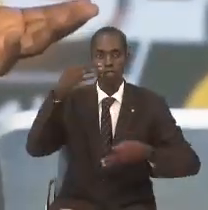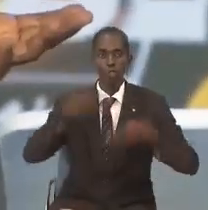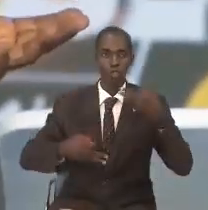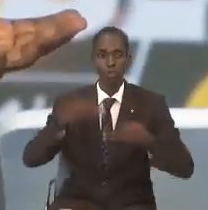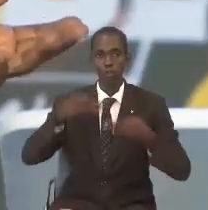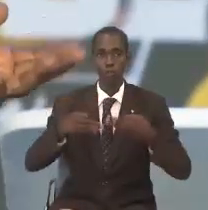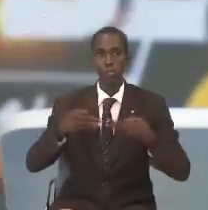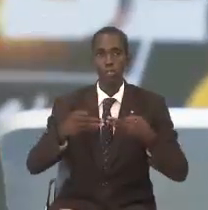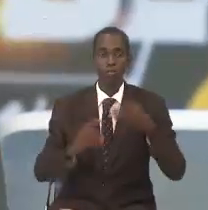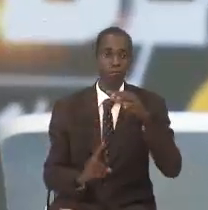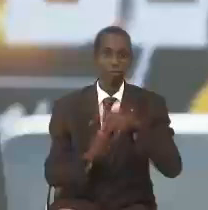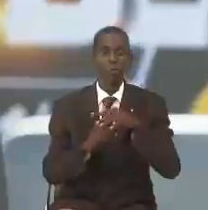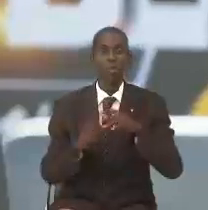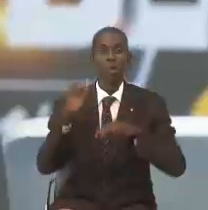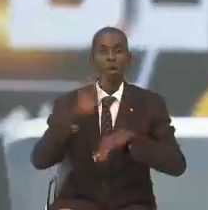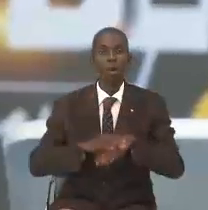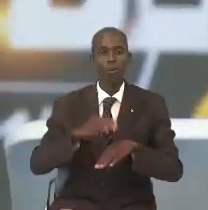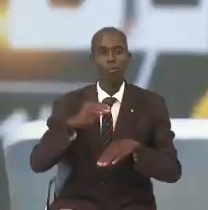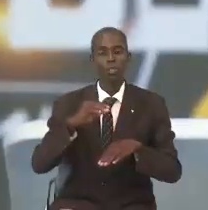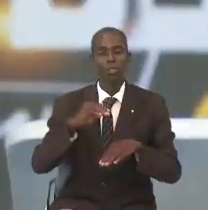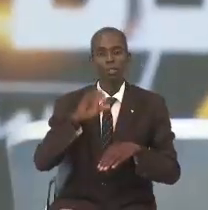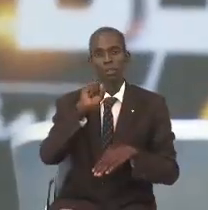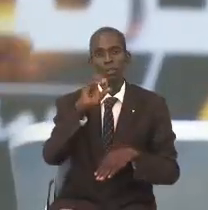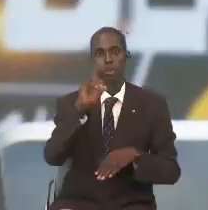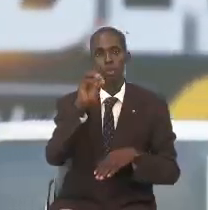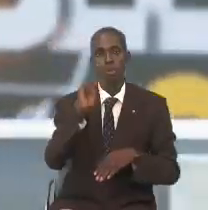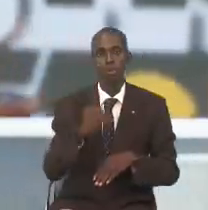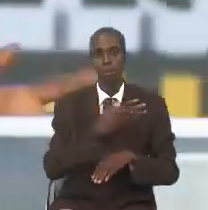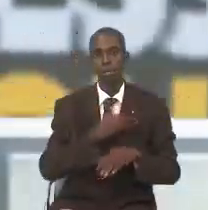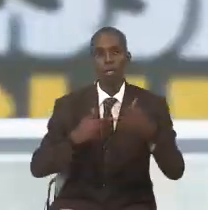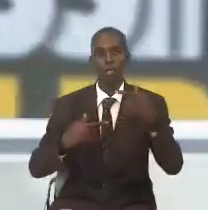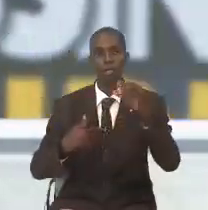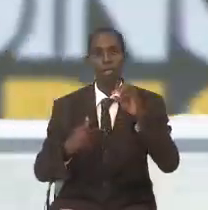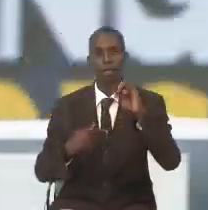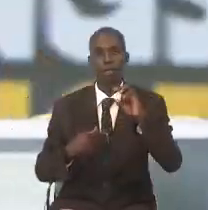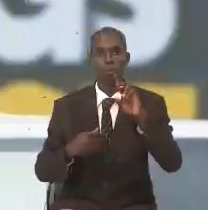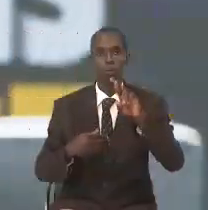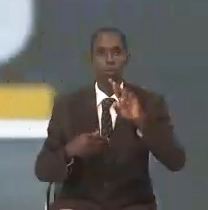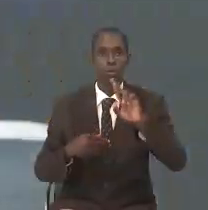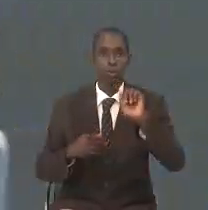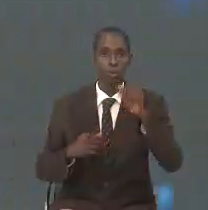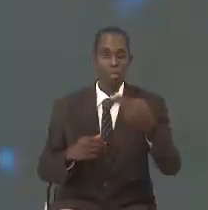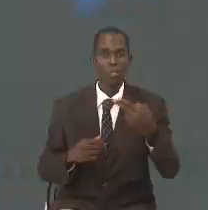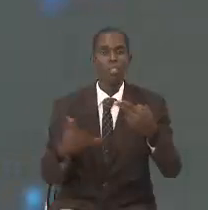upon Sodom and Gomorrah, they were carrying on business as